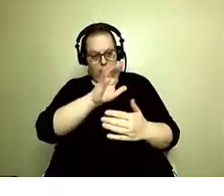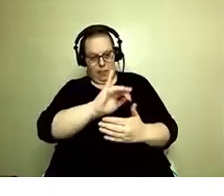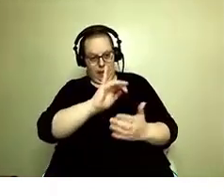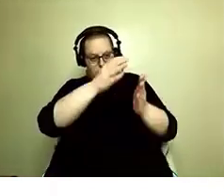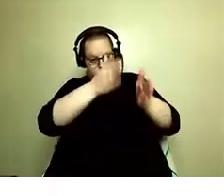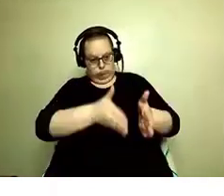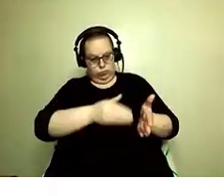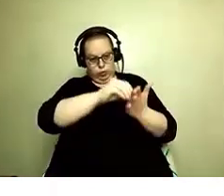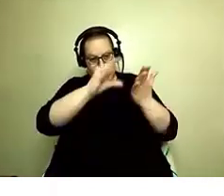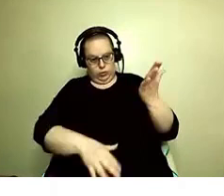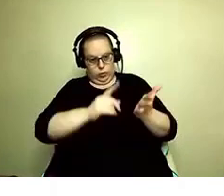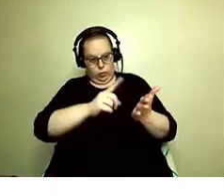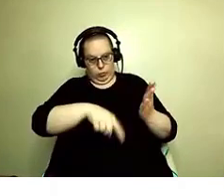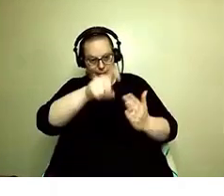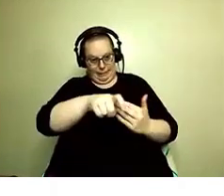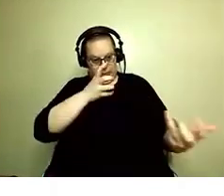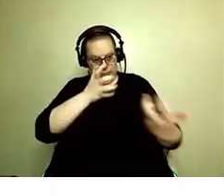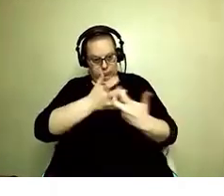to be successful.